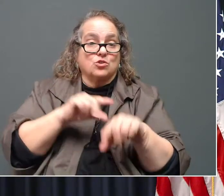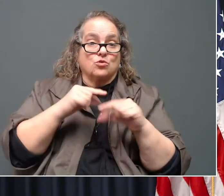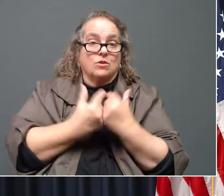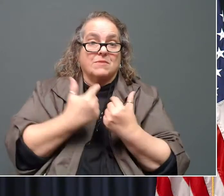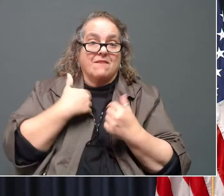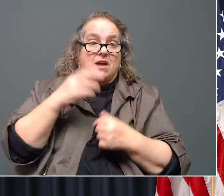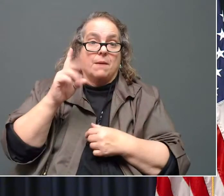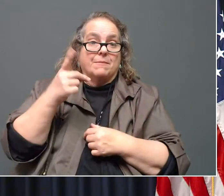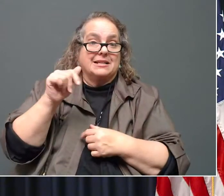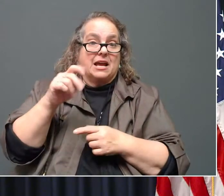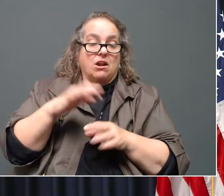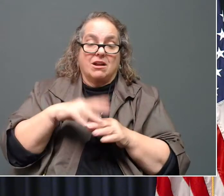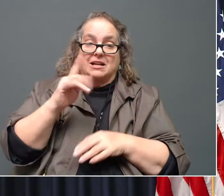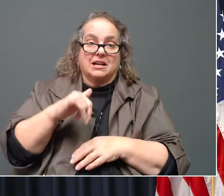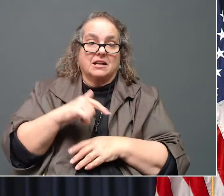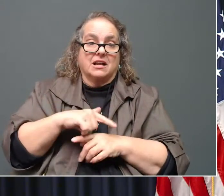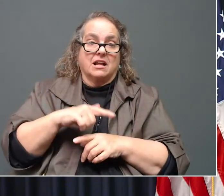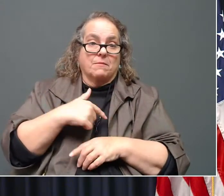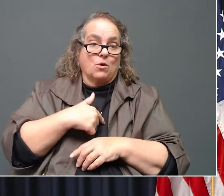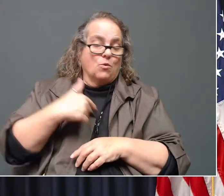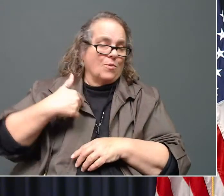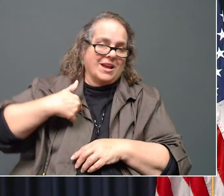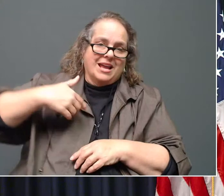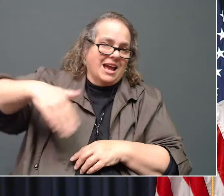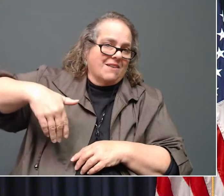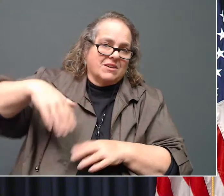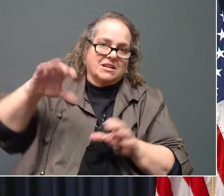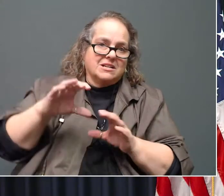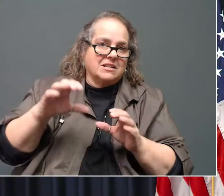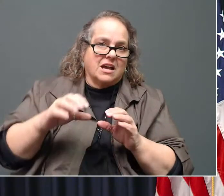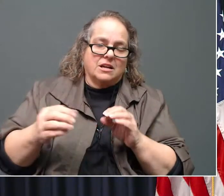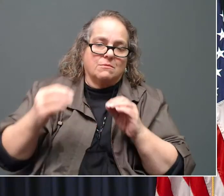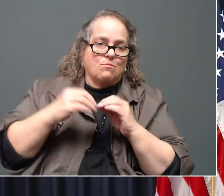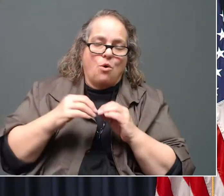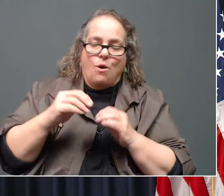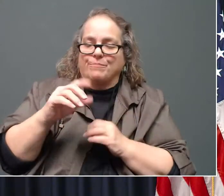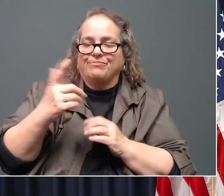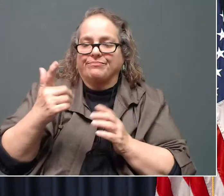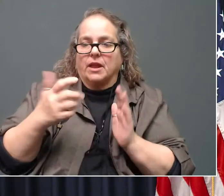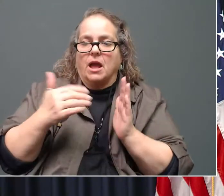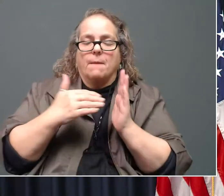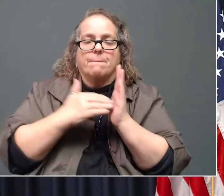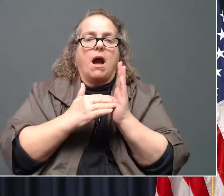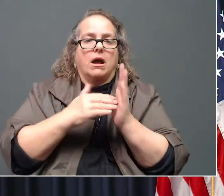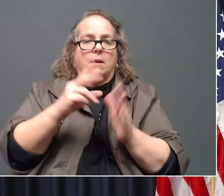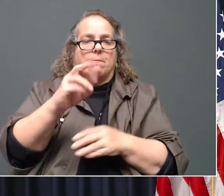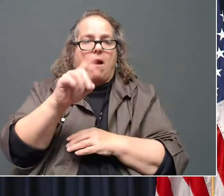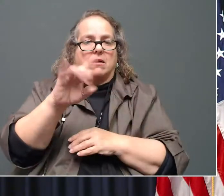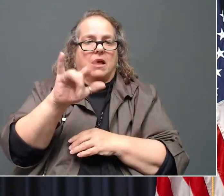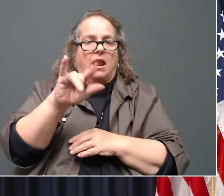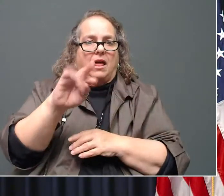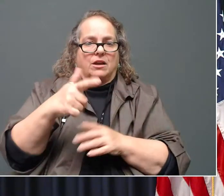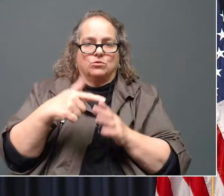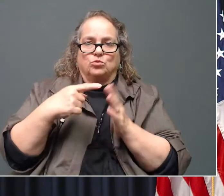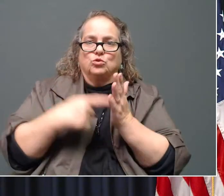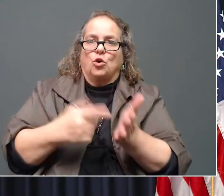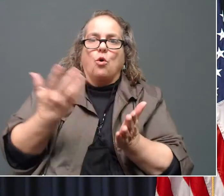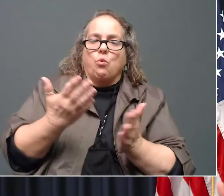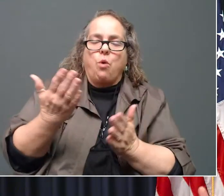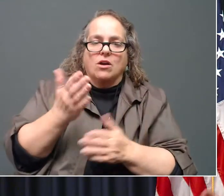haven't engaged in additional modeling. Here's what we know, though. If we are really good at mask